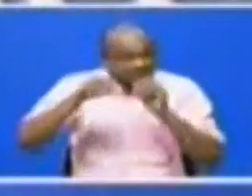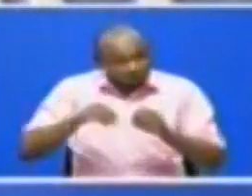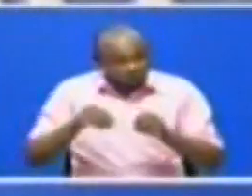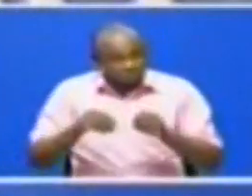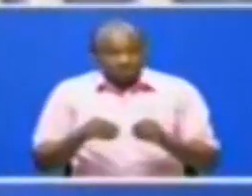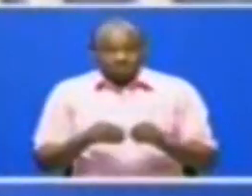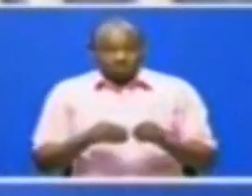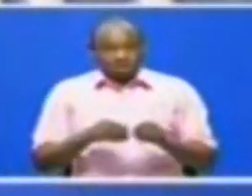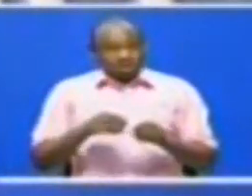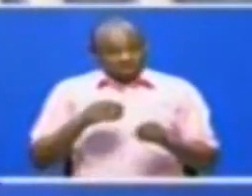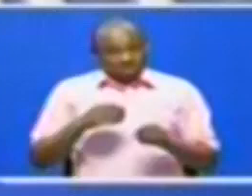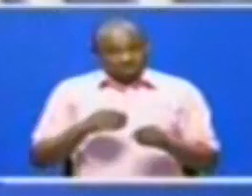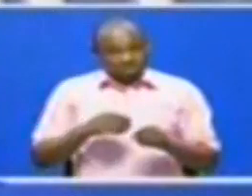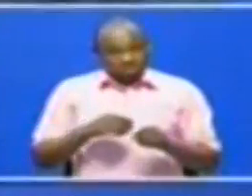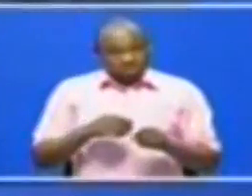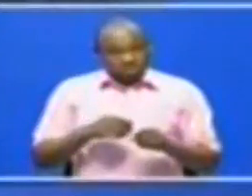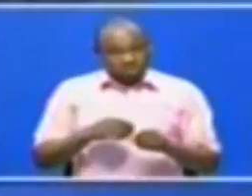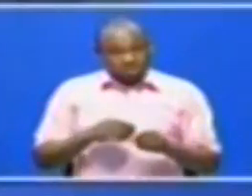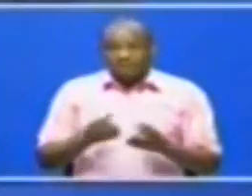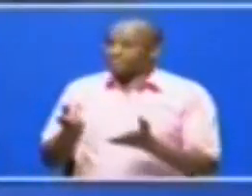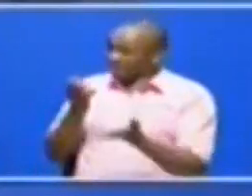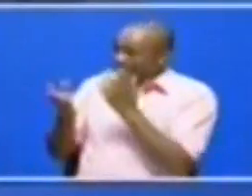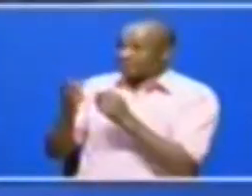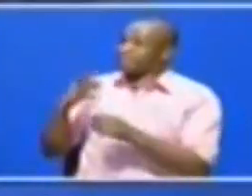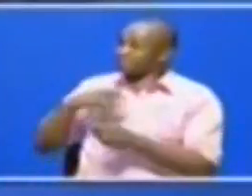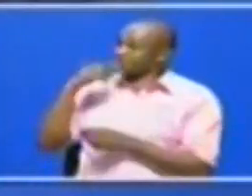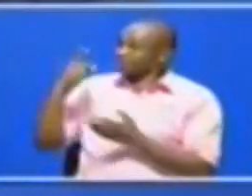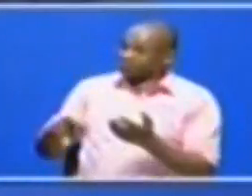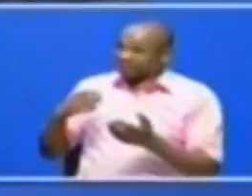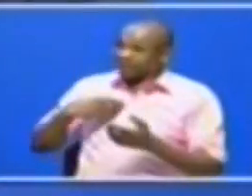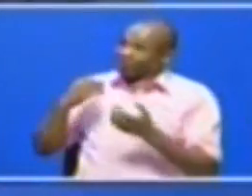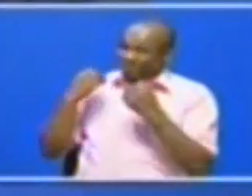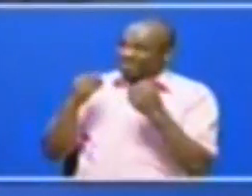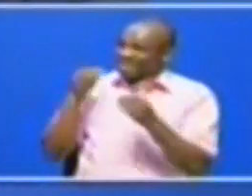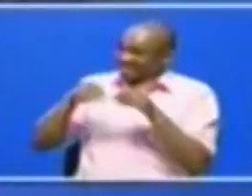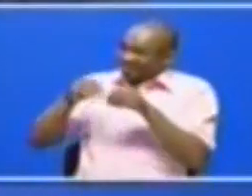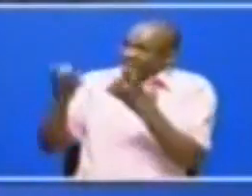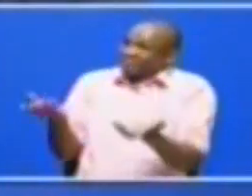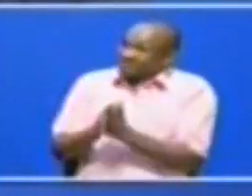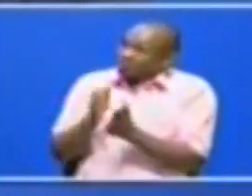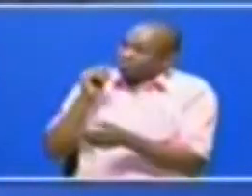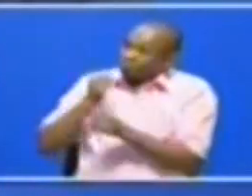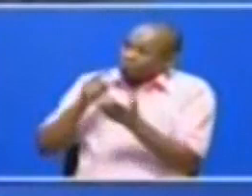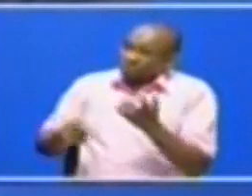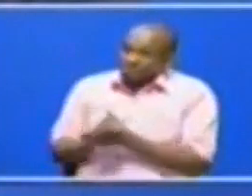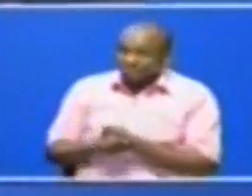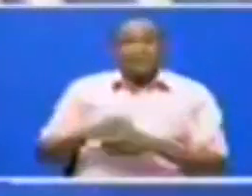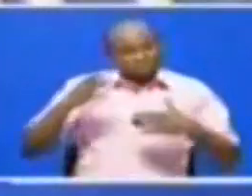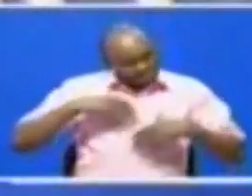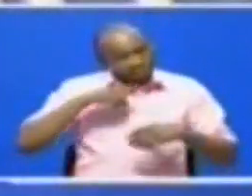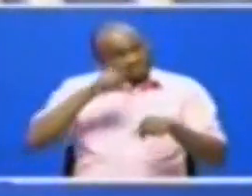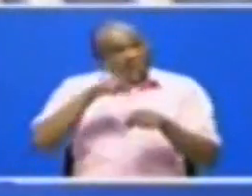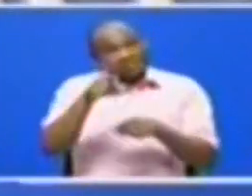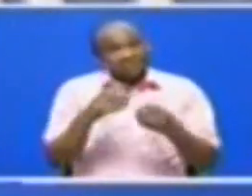manner in which my colleague has indicated. One might say that is now water under the bridge because we're heading to a fresh election. Well, you keep on crossing this bridge.